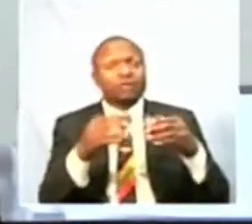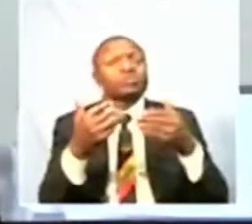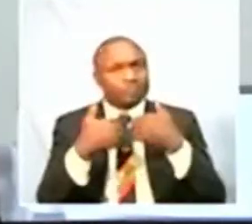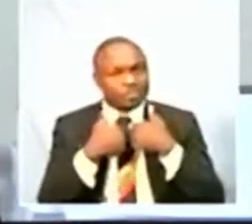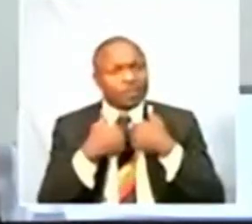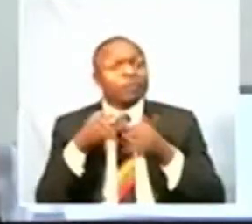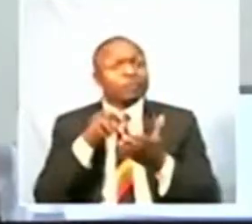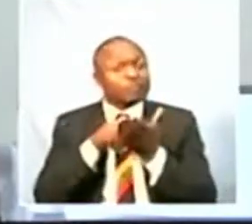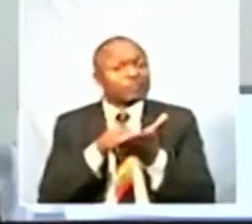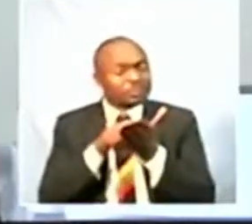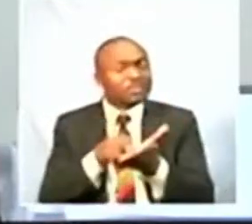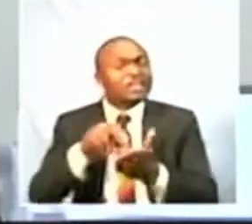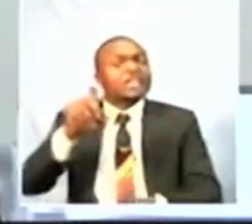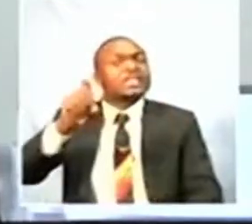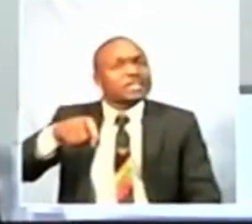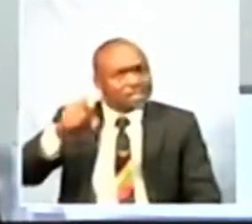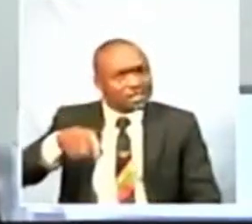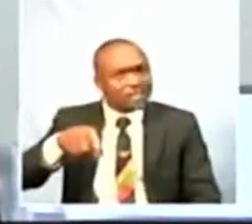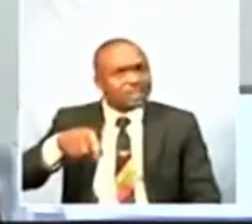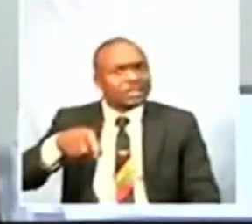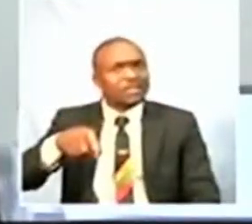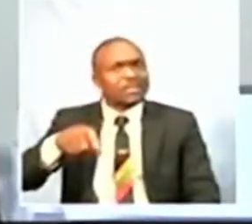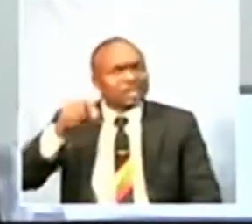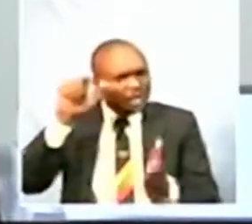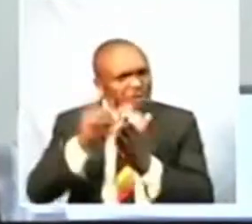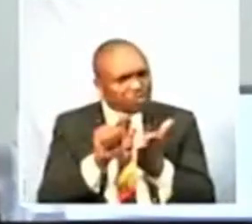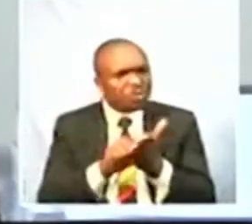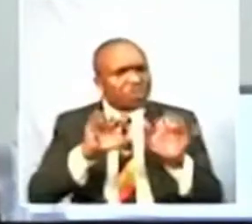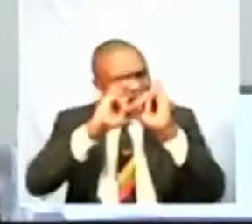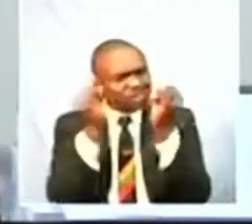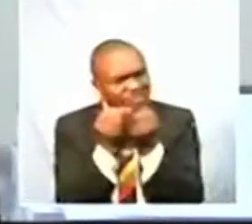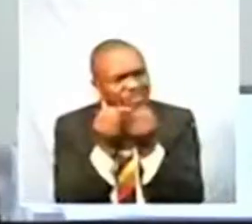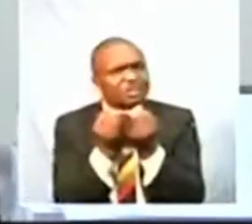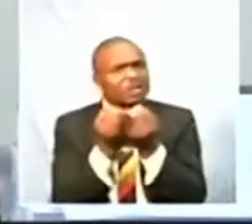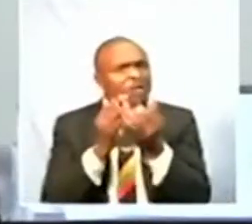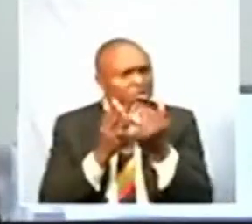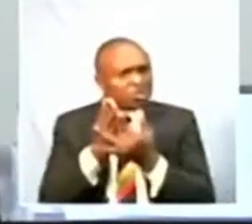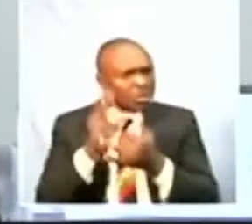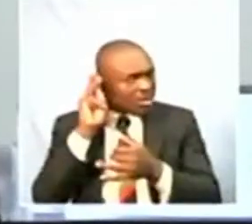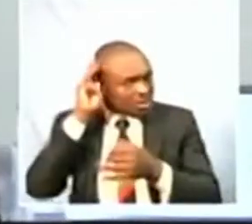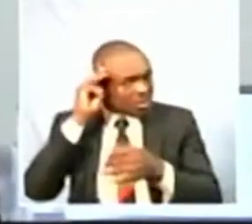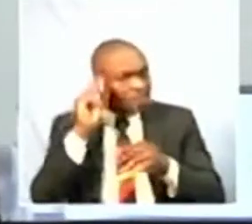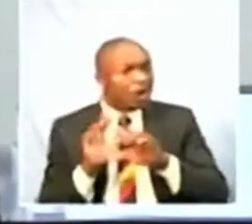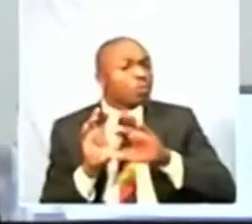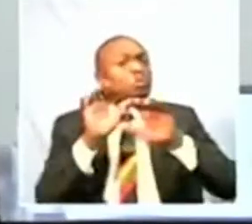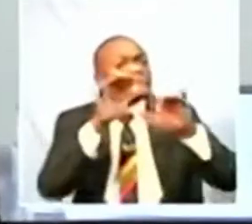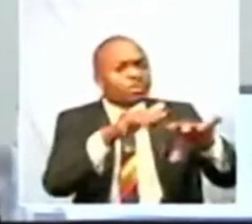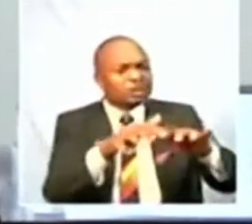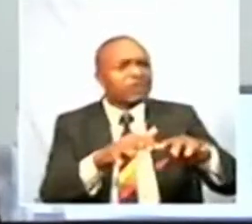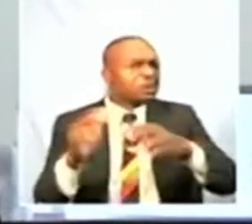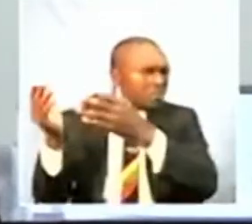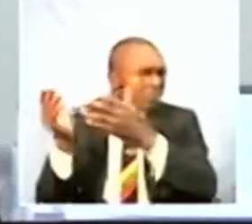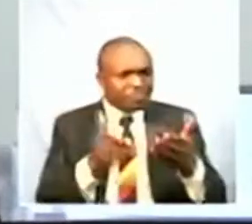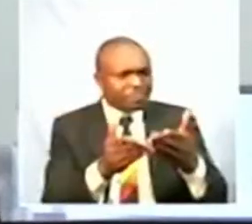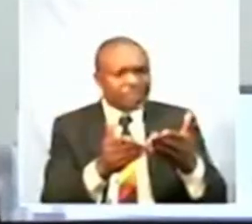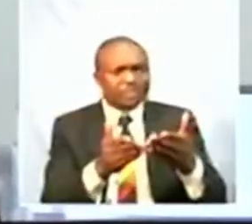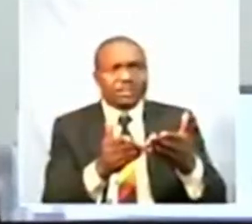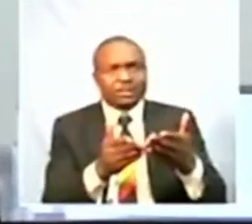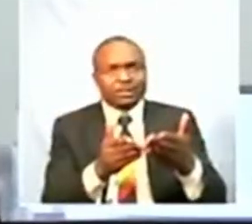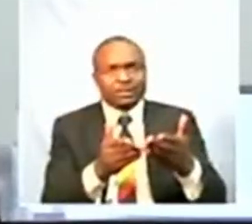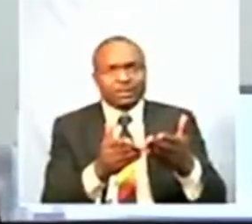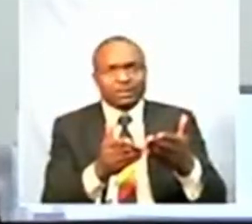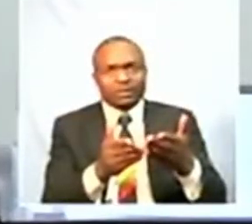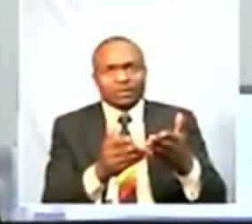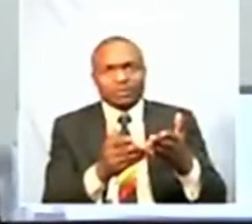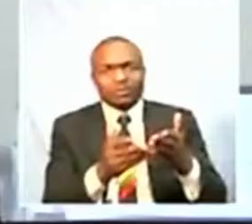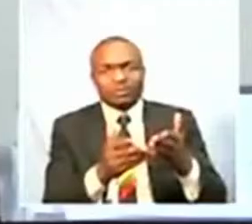have recommended, it needs law enforcement agencies through the ministry to move in and to bring to book all those officers